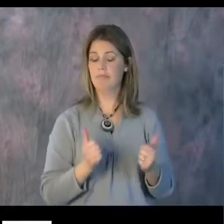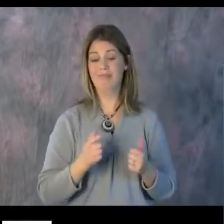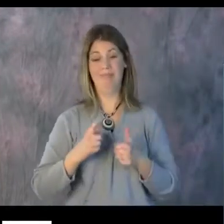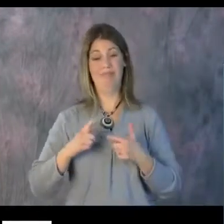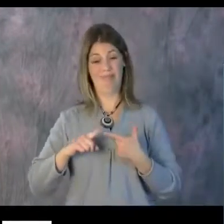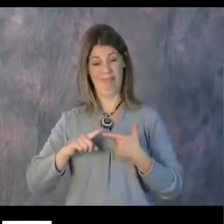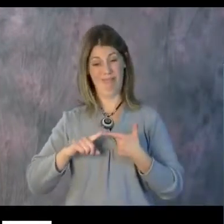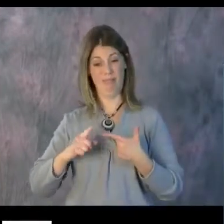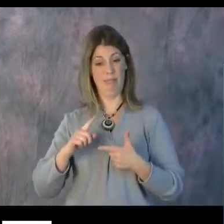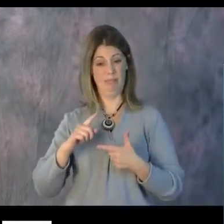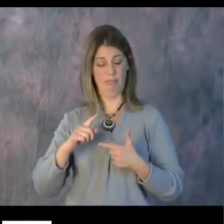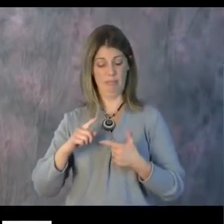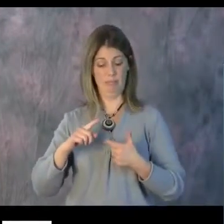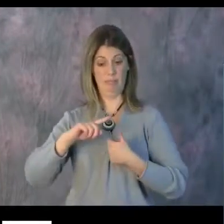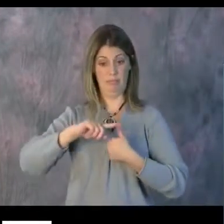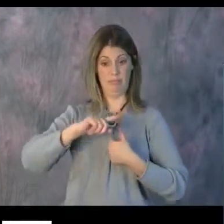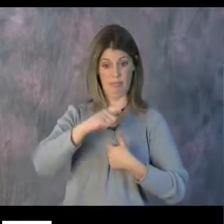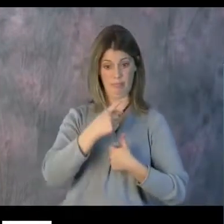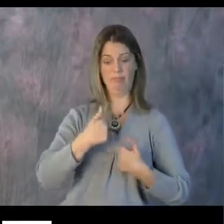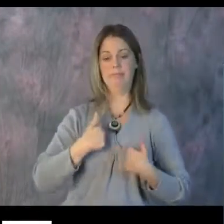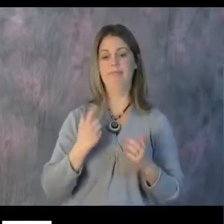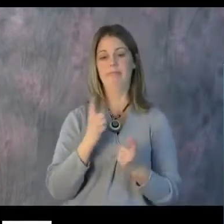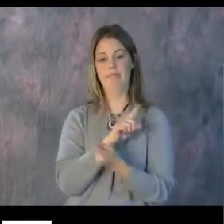to your friend's house? That's absolutely fine.